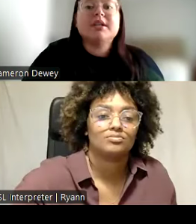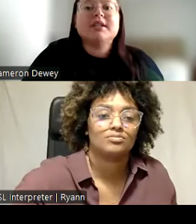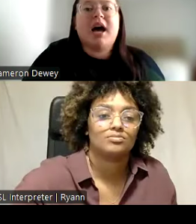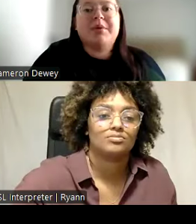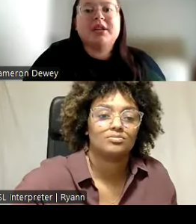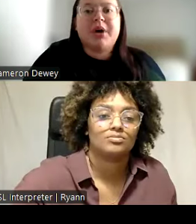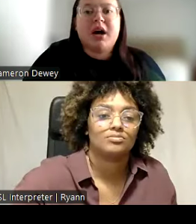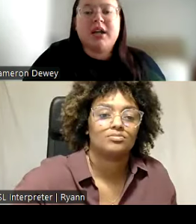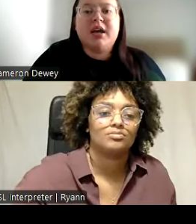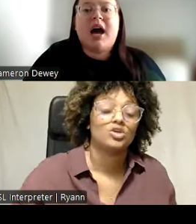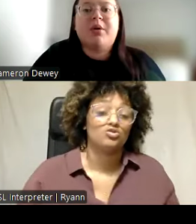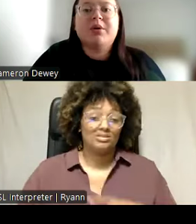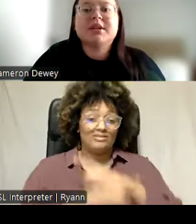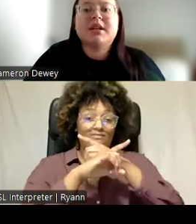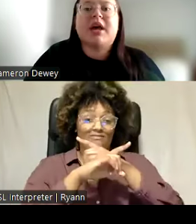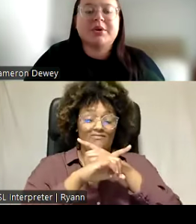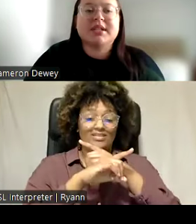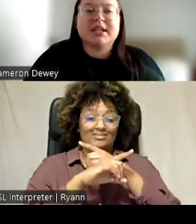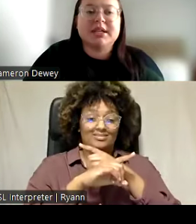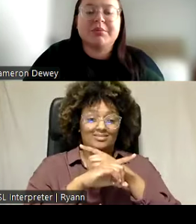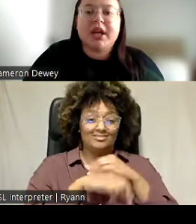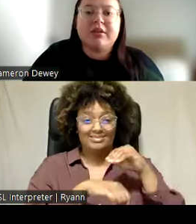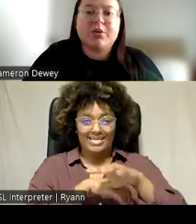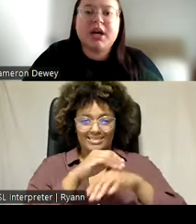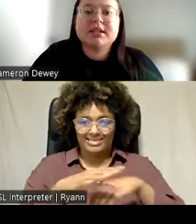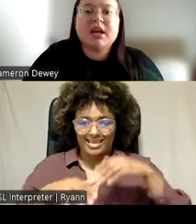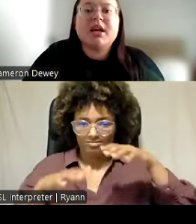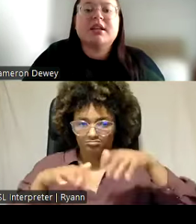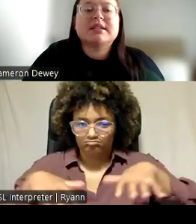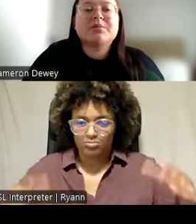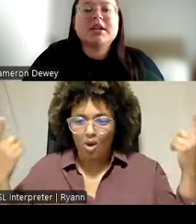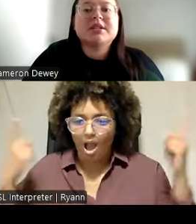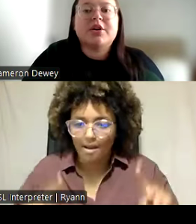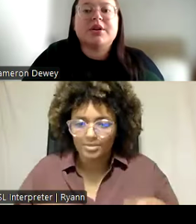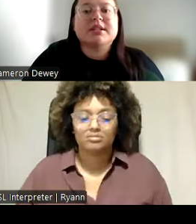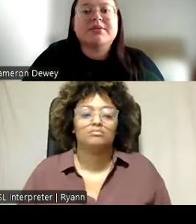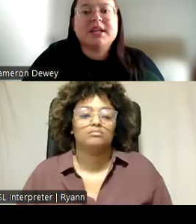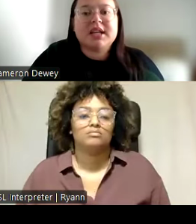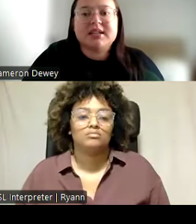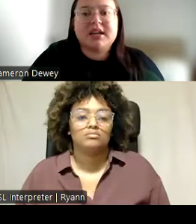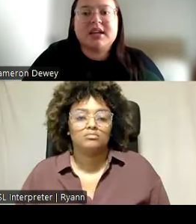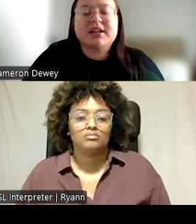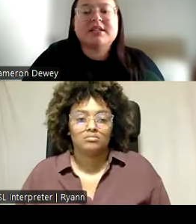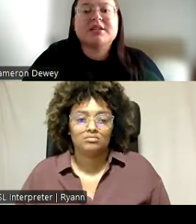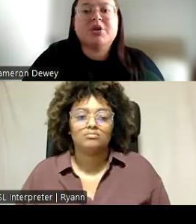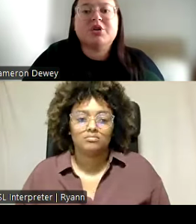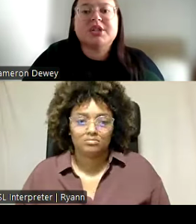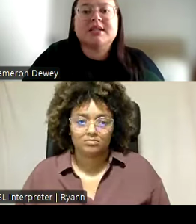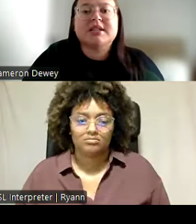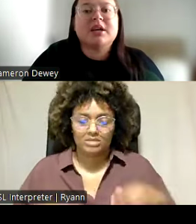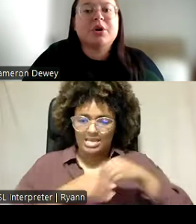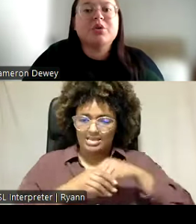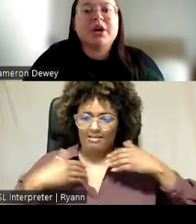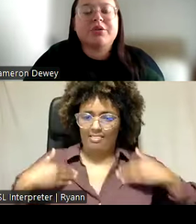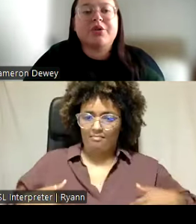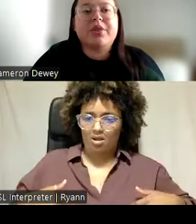all of this is happening in the body, how is that presenting behavior-wise? This is what is known as the defense cascade. This is the motions